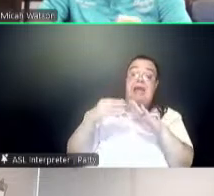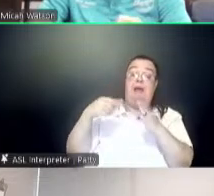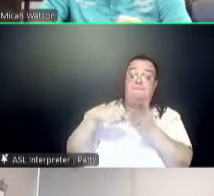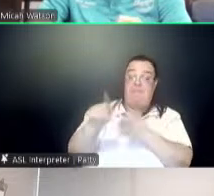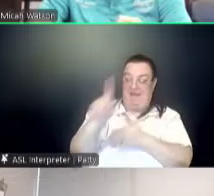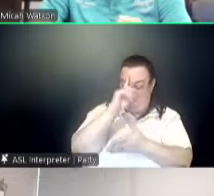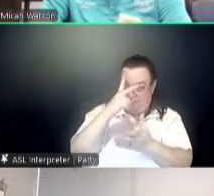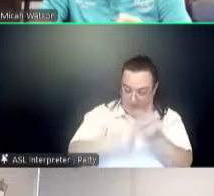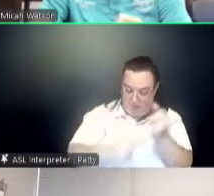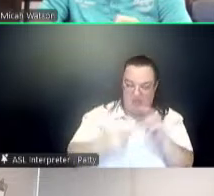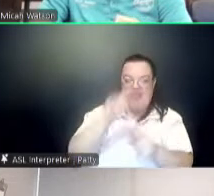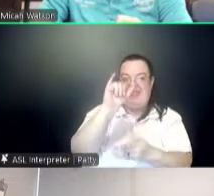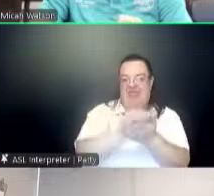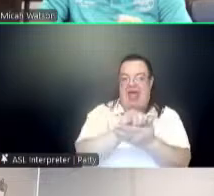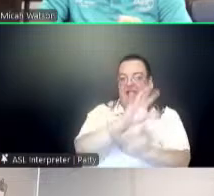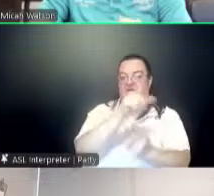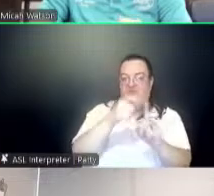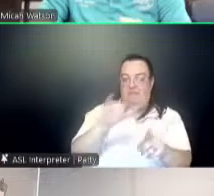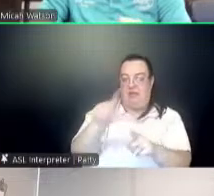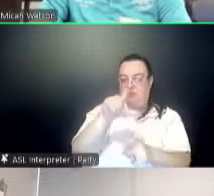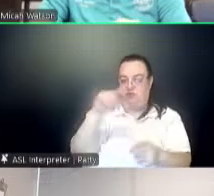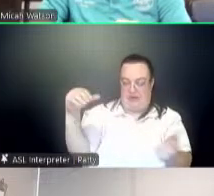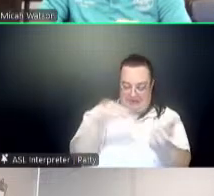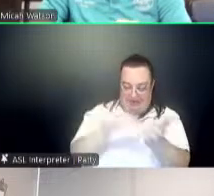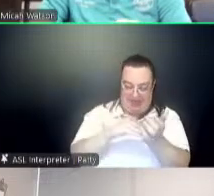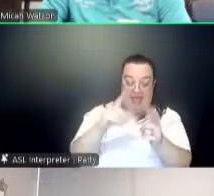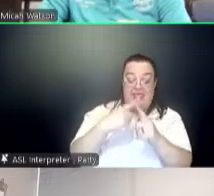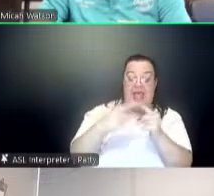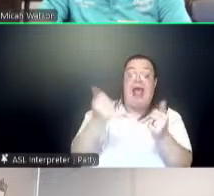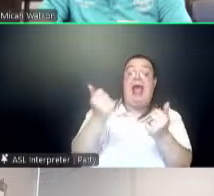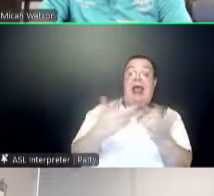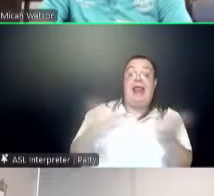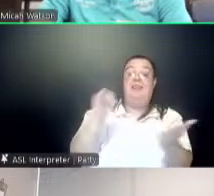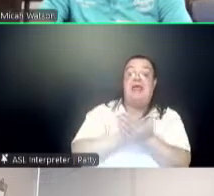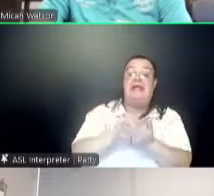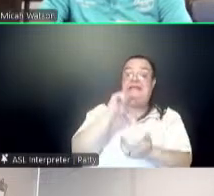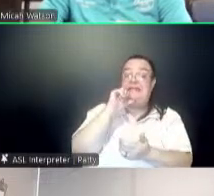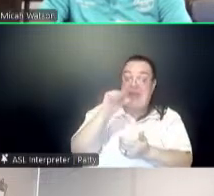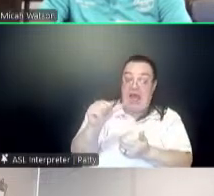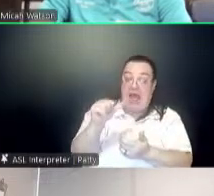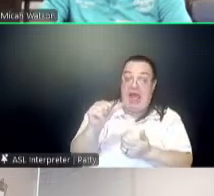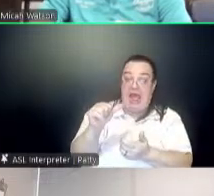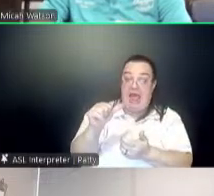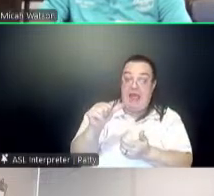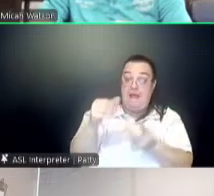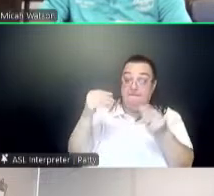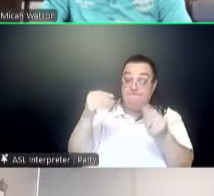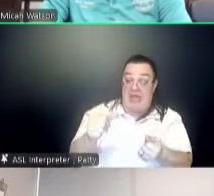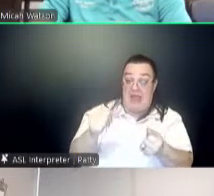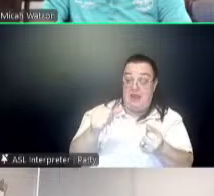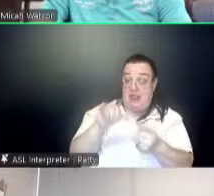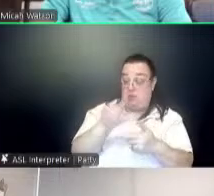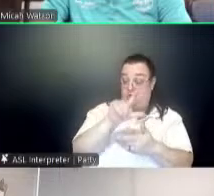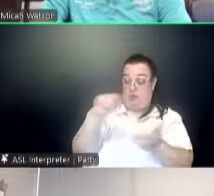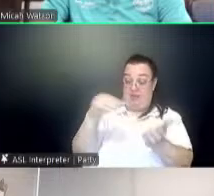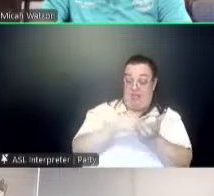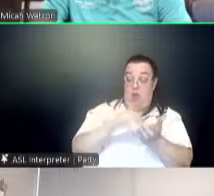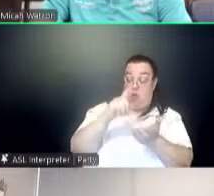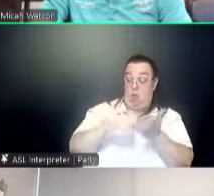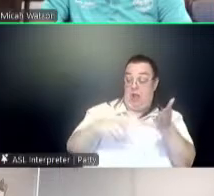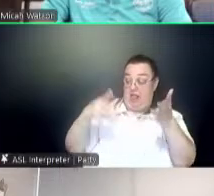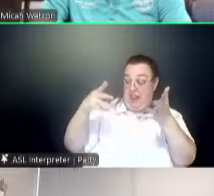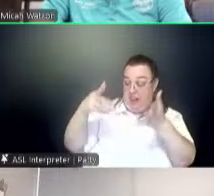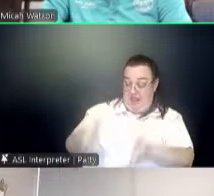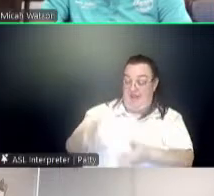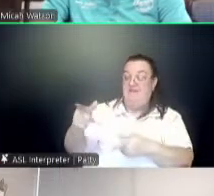out of the 20K. And then anything that's not spent out of that, the committee can